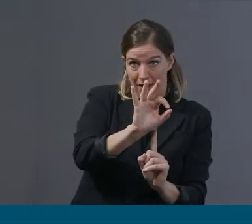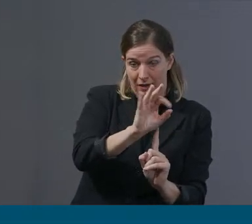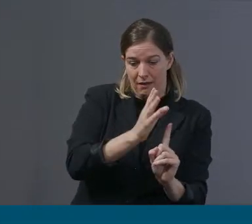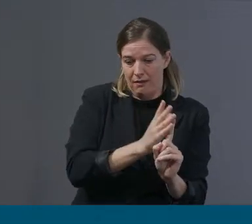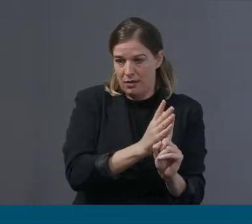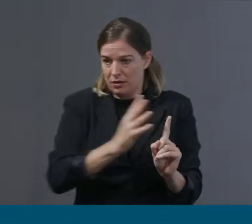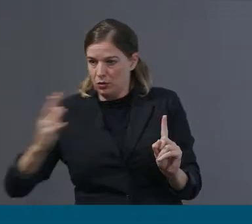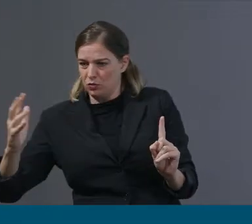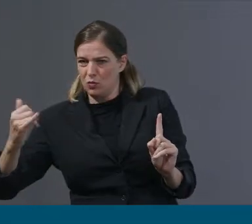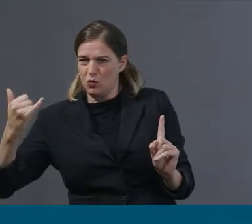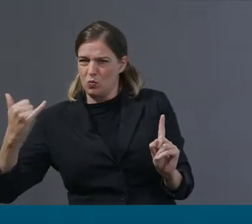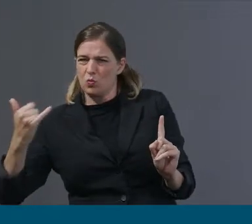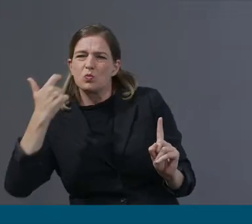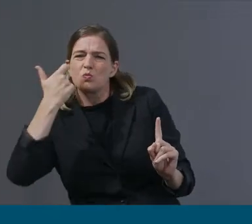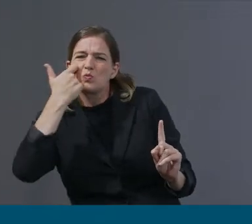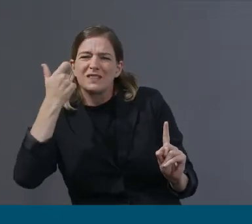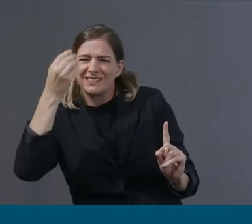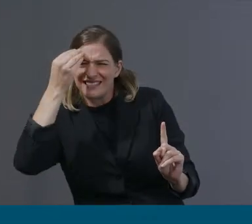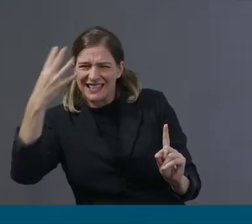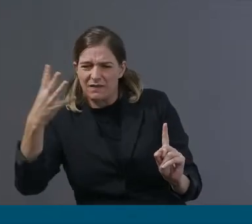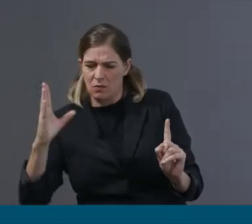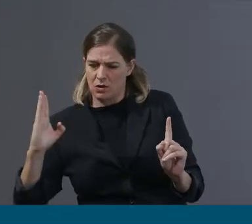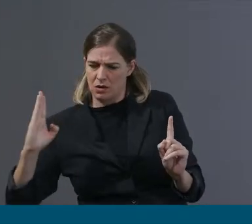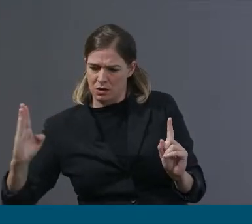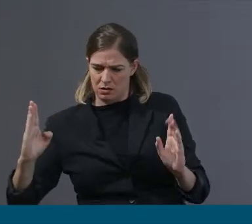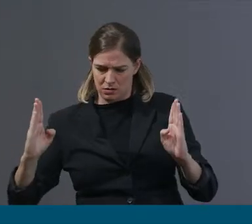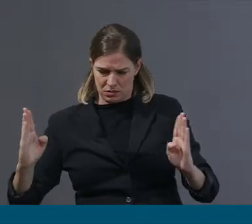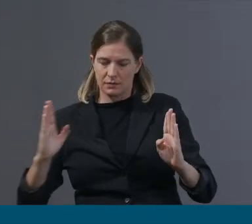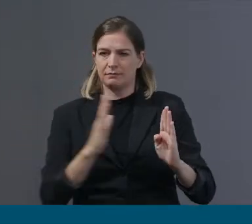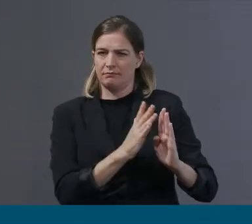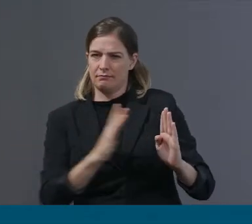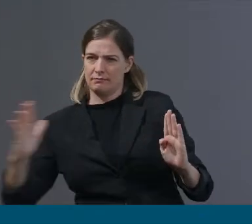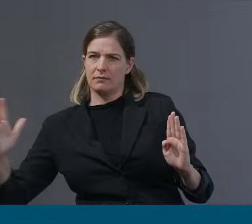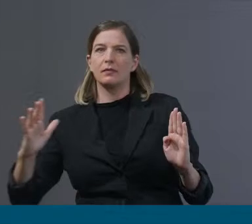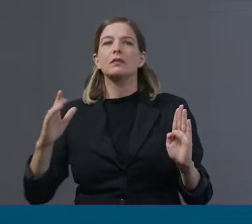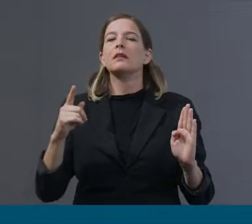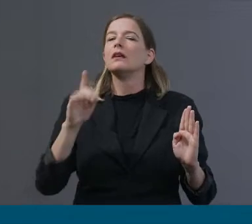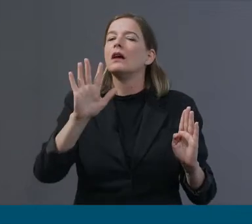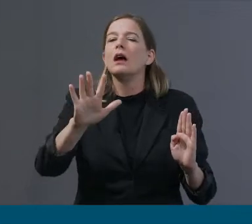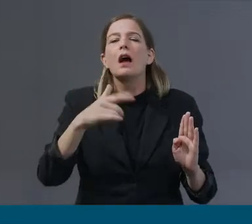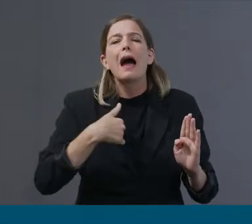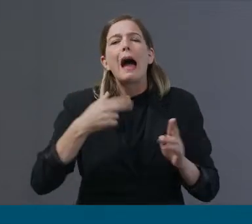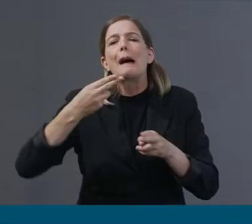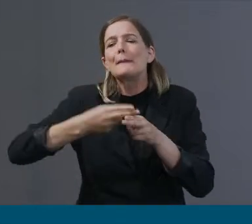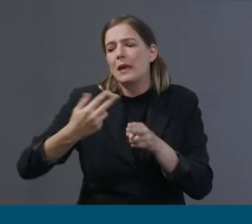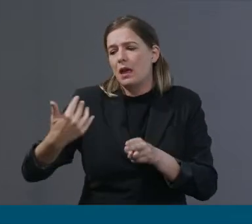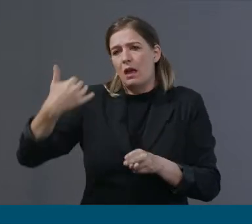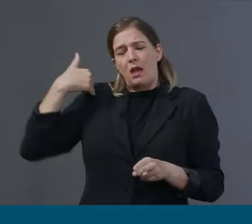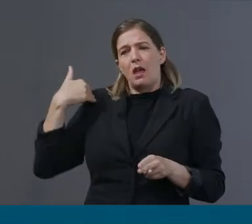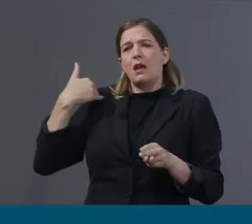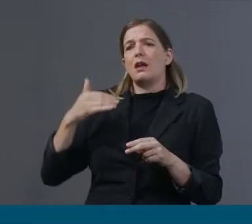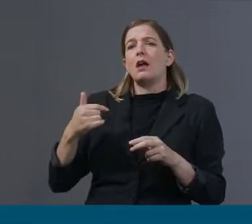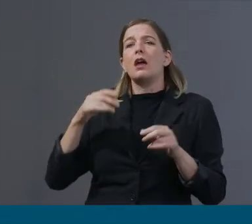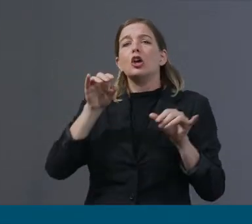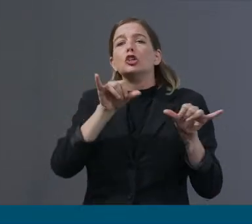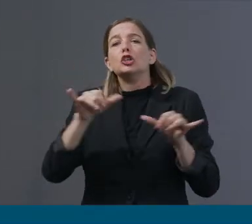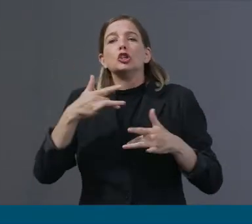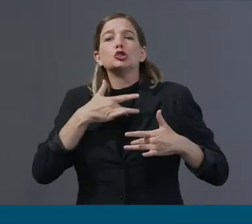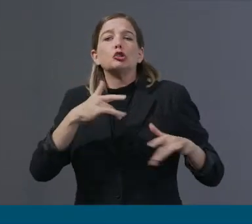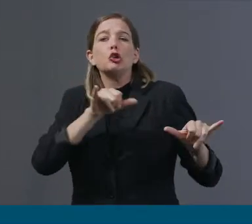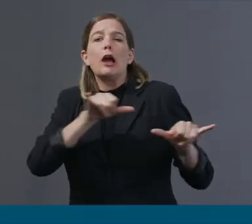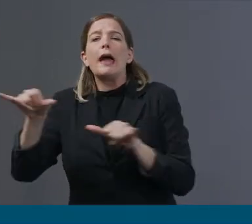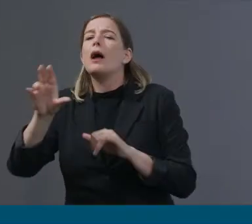information. I said 2 weeks ago that there was not a trend here. There was just a lot of data and